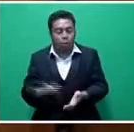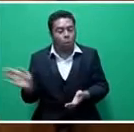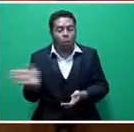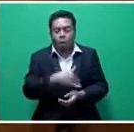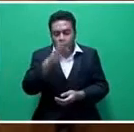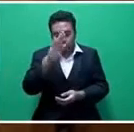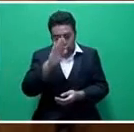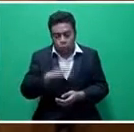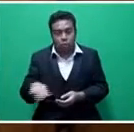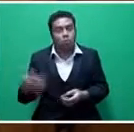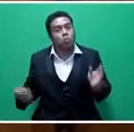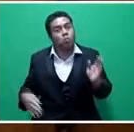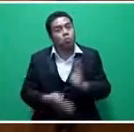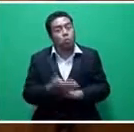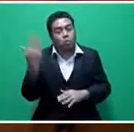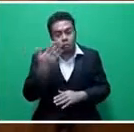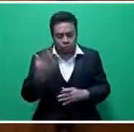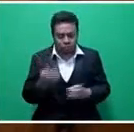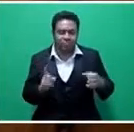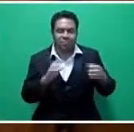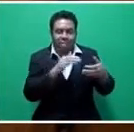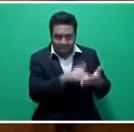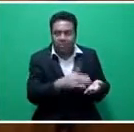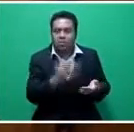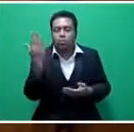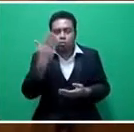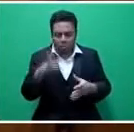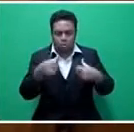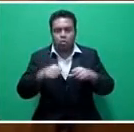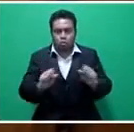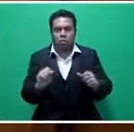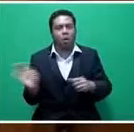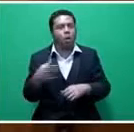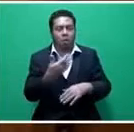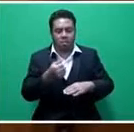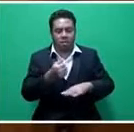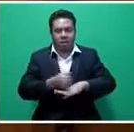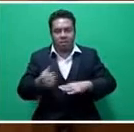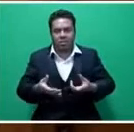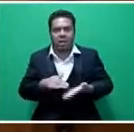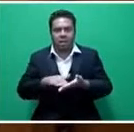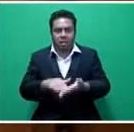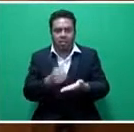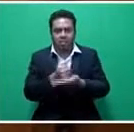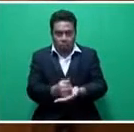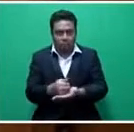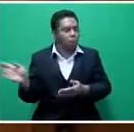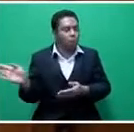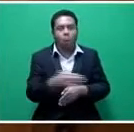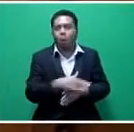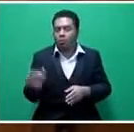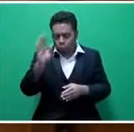in school reach our schools, utilizing the assistance provided by the government. Mr. Speaker, say all